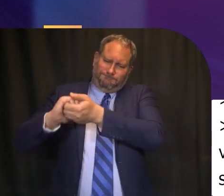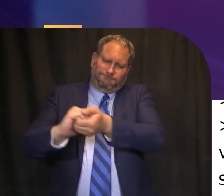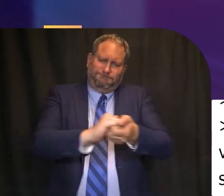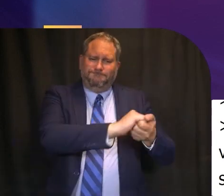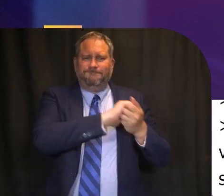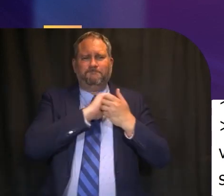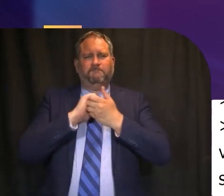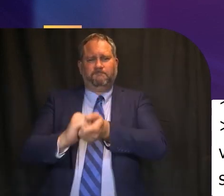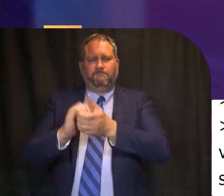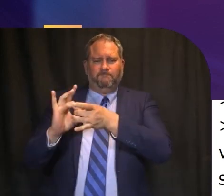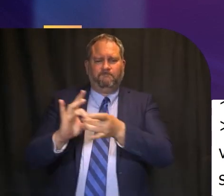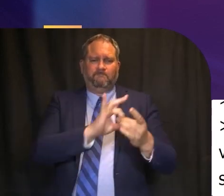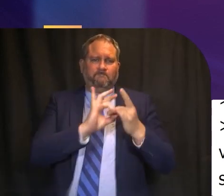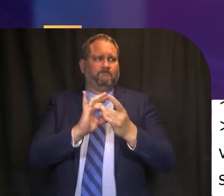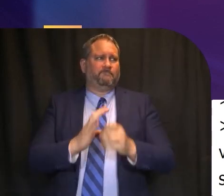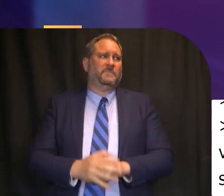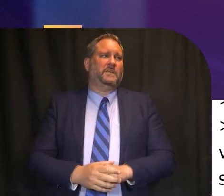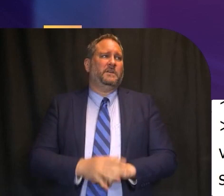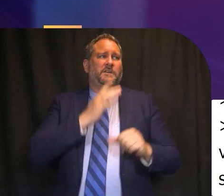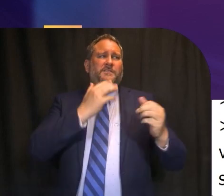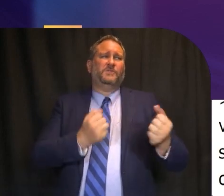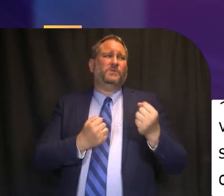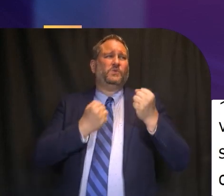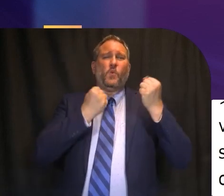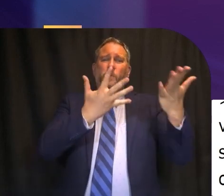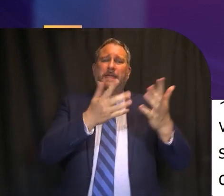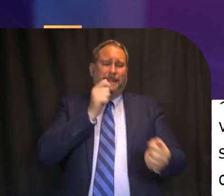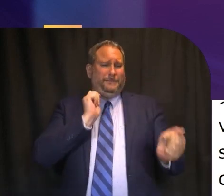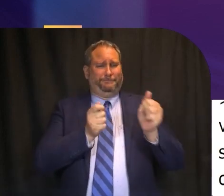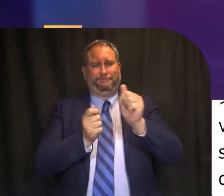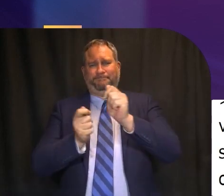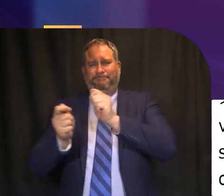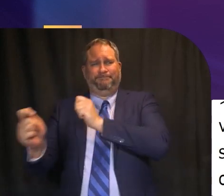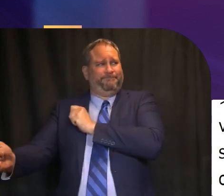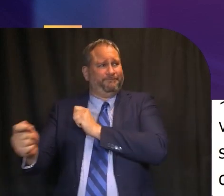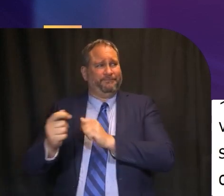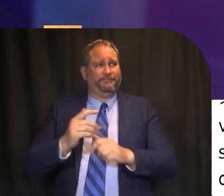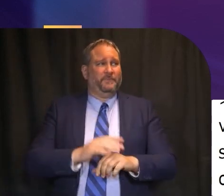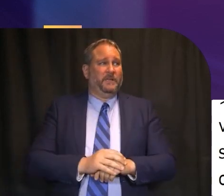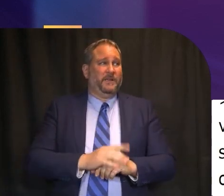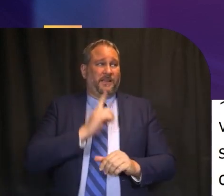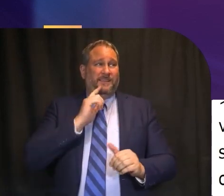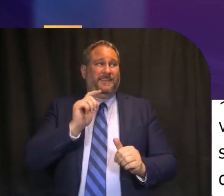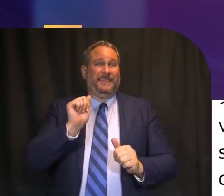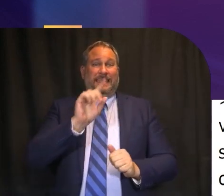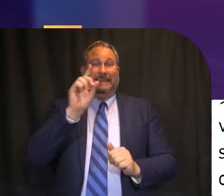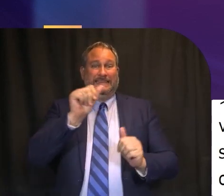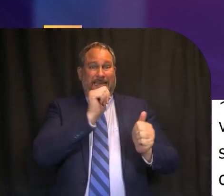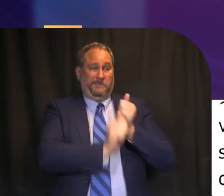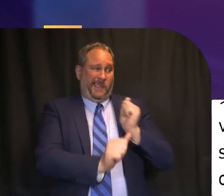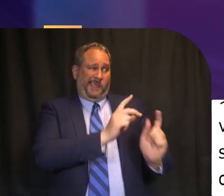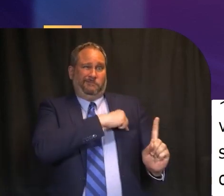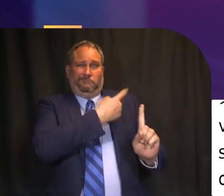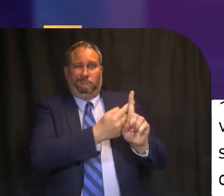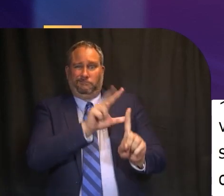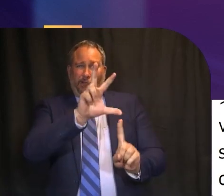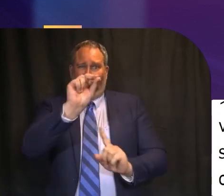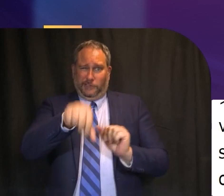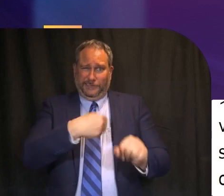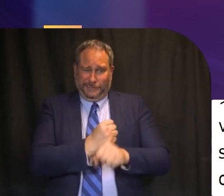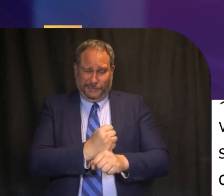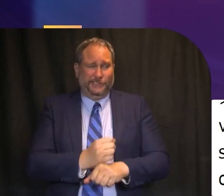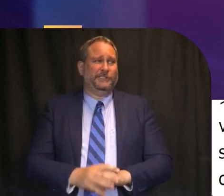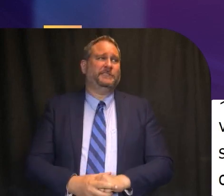changed since the ADA was passed and enacted into law over 30 years ago. In some ways, we're still very much fighting